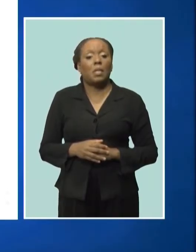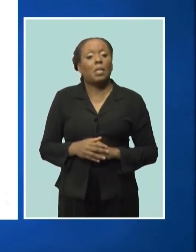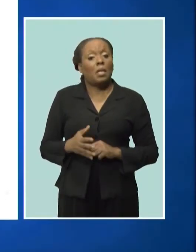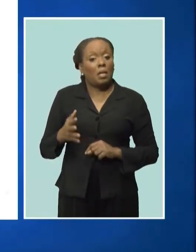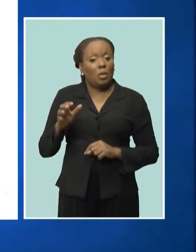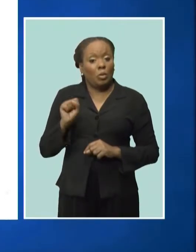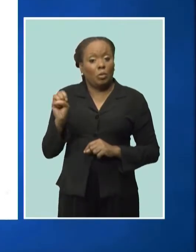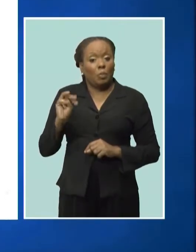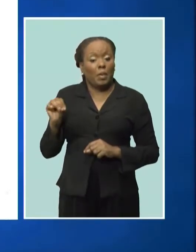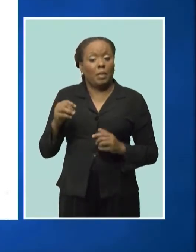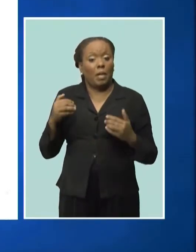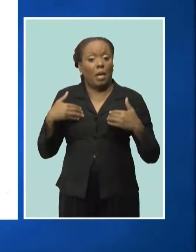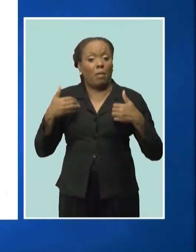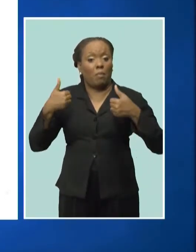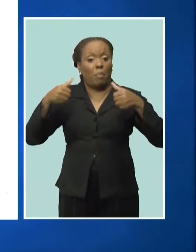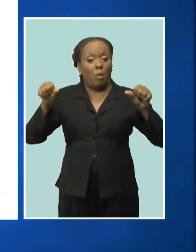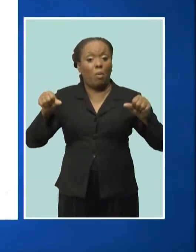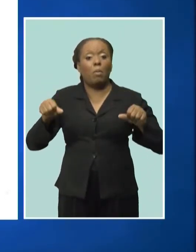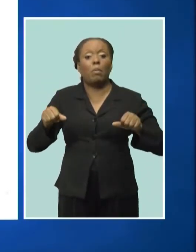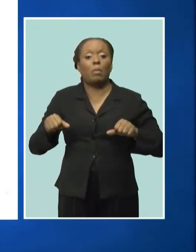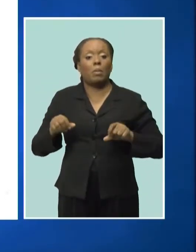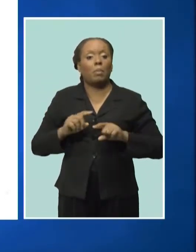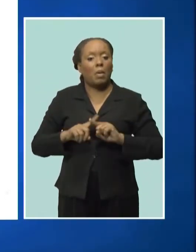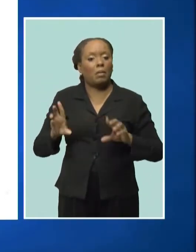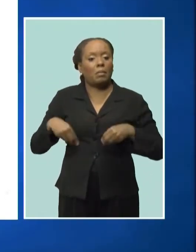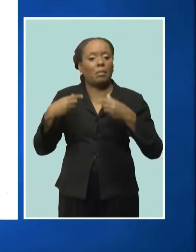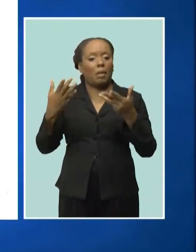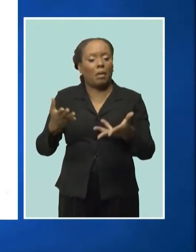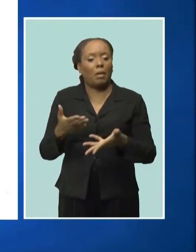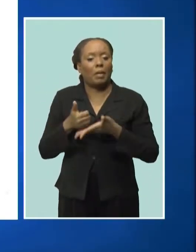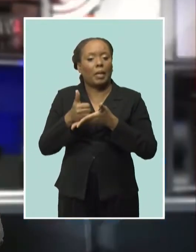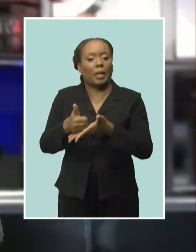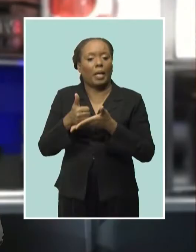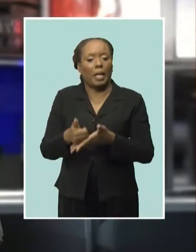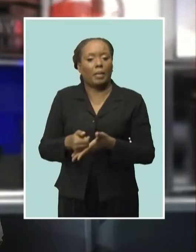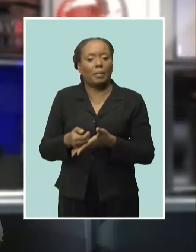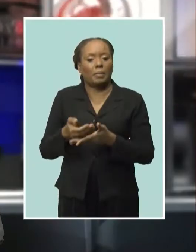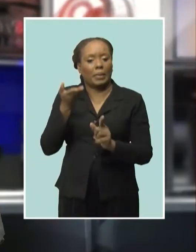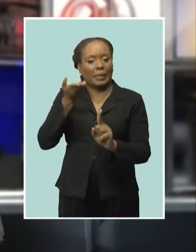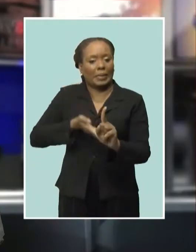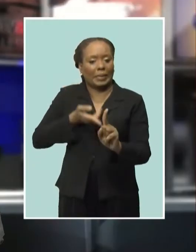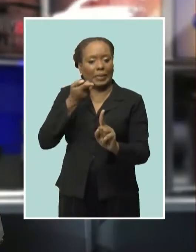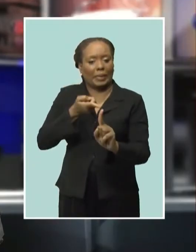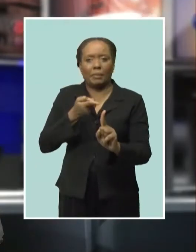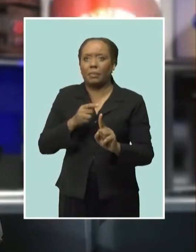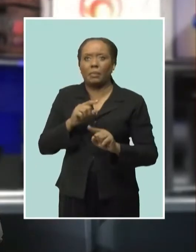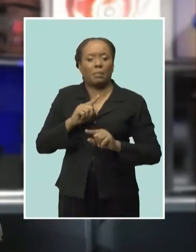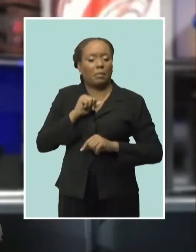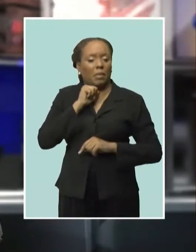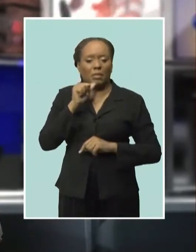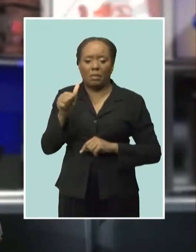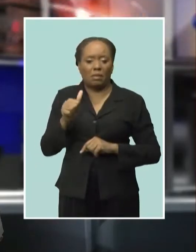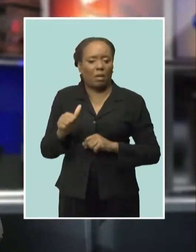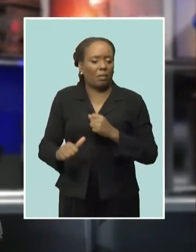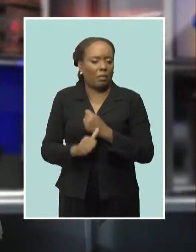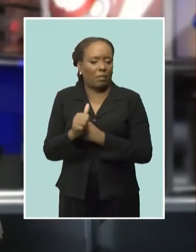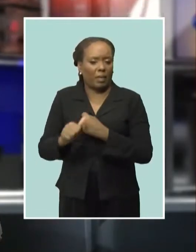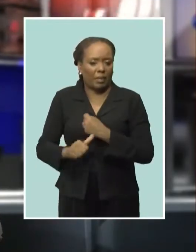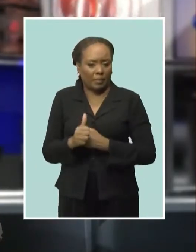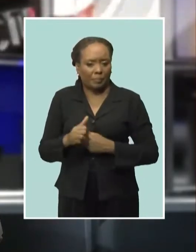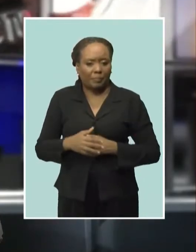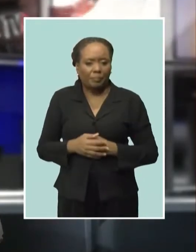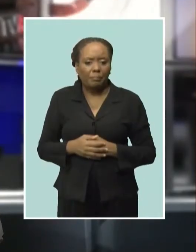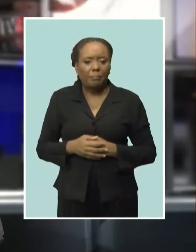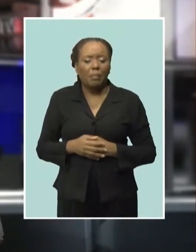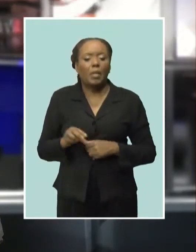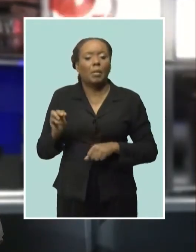Dr. George explained that actions were taken to provide care for and treat the individual who does not pose a threat. Pearson, he